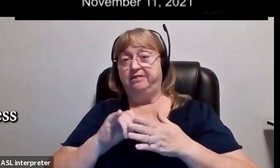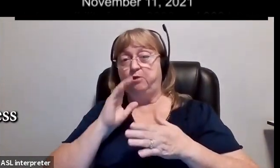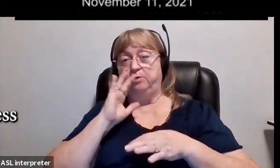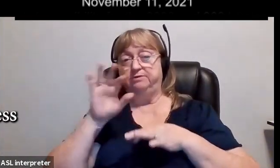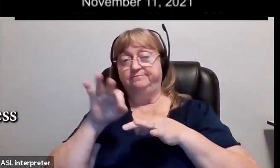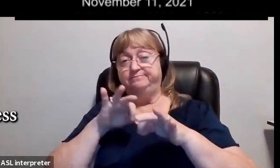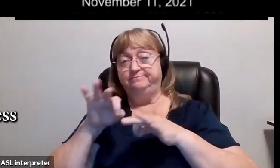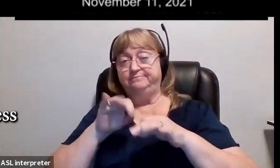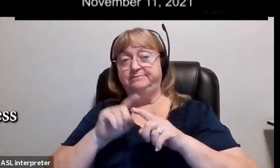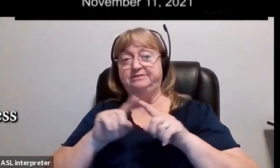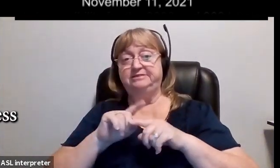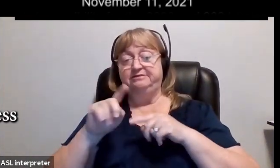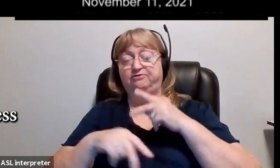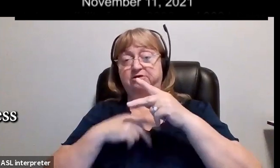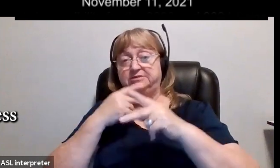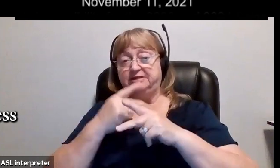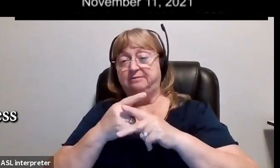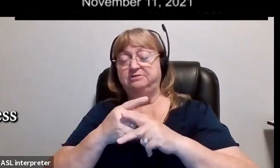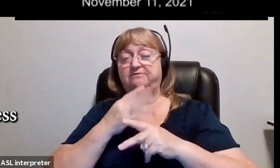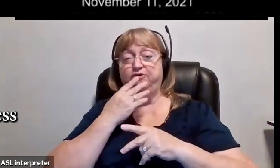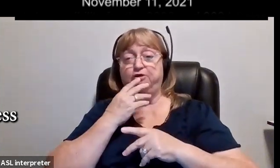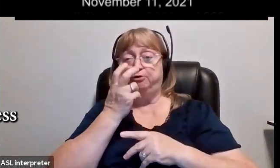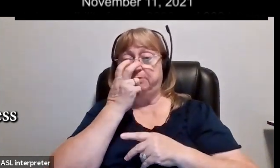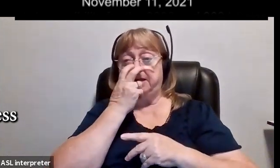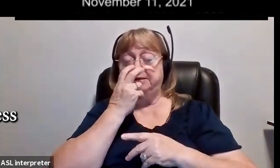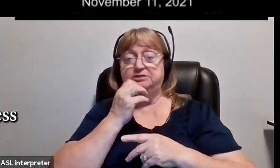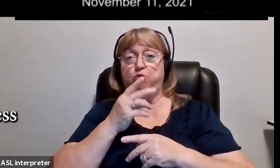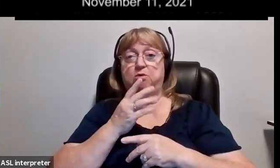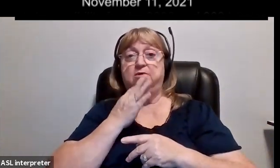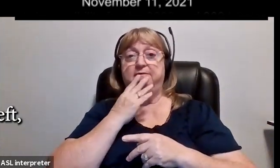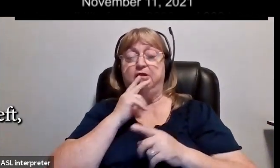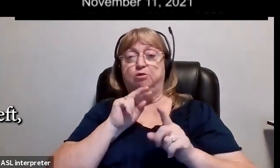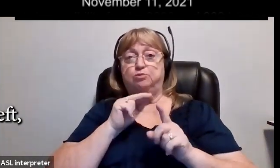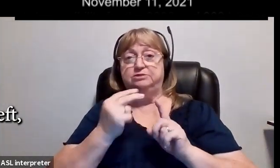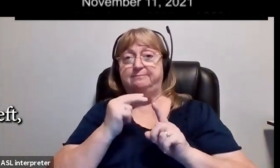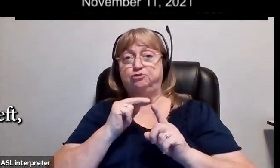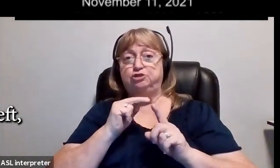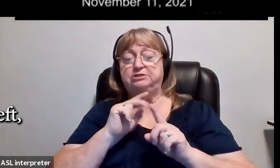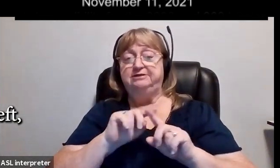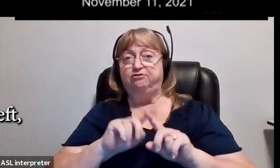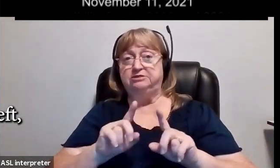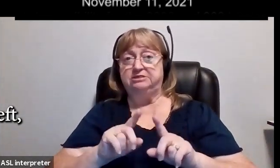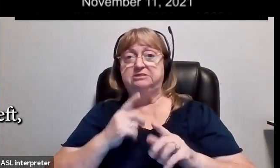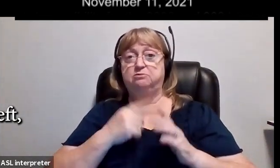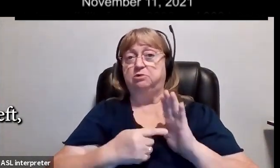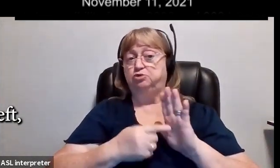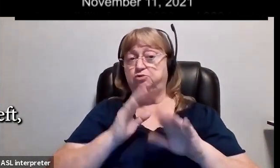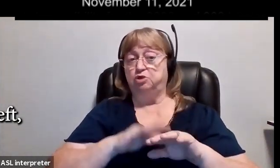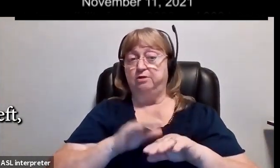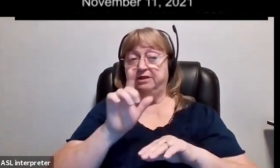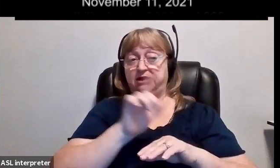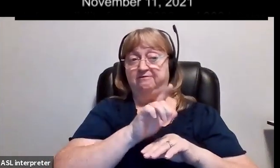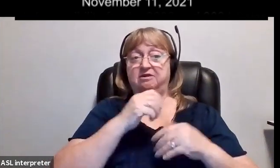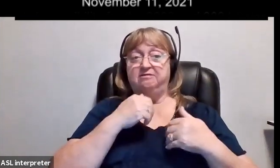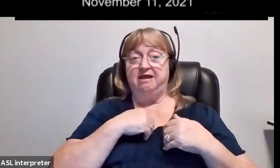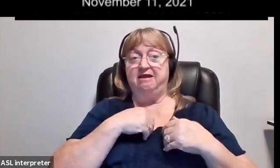the different types of color blindness or color perception differences. And what this shows is on the far left, they have a